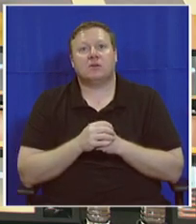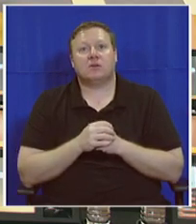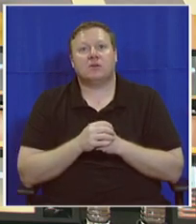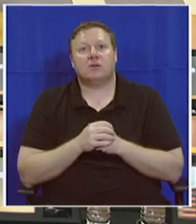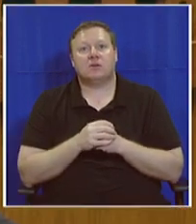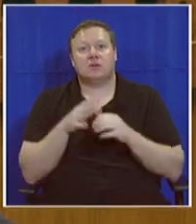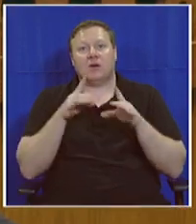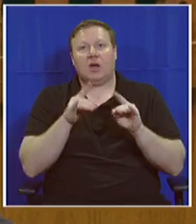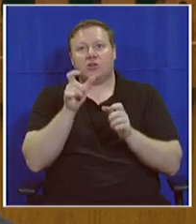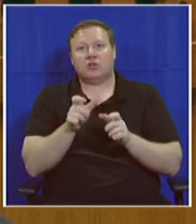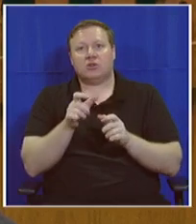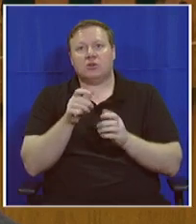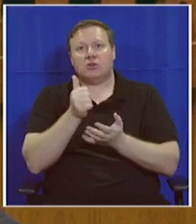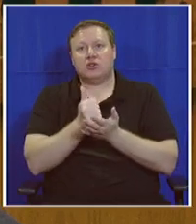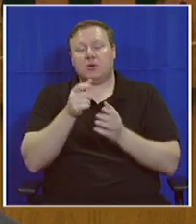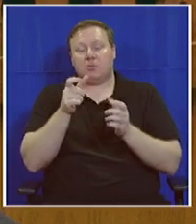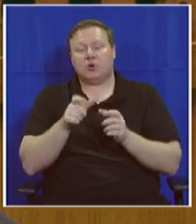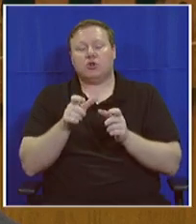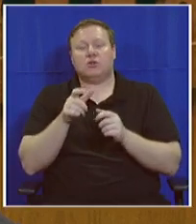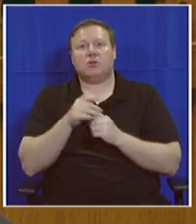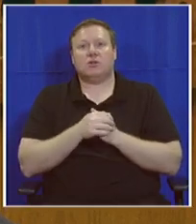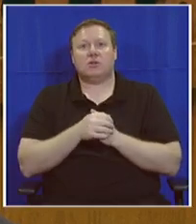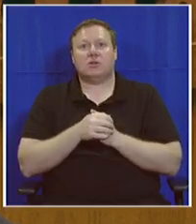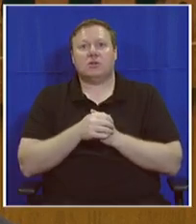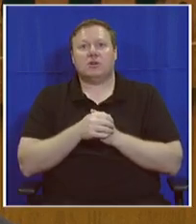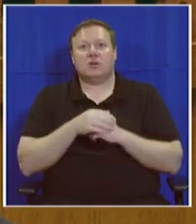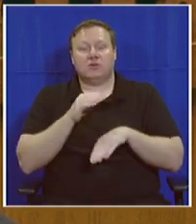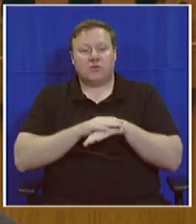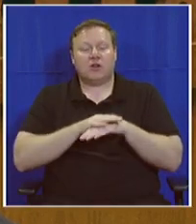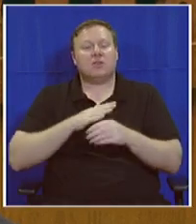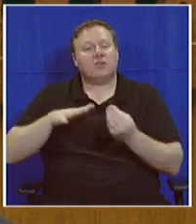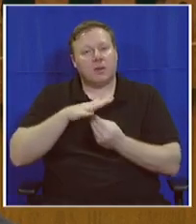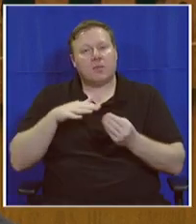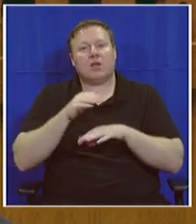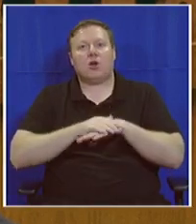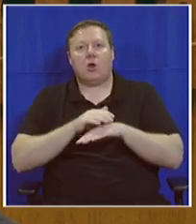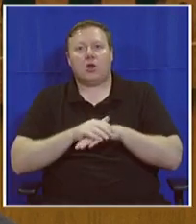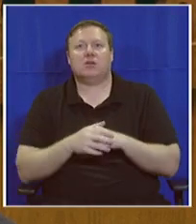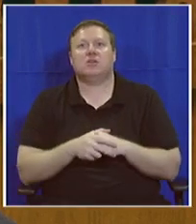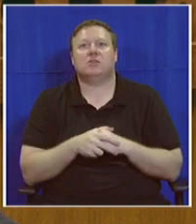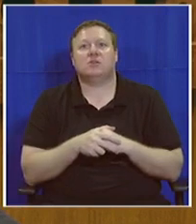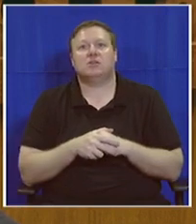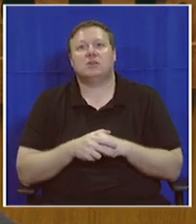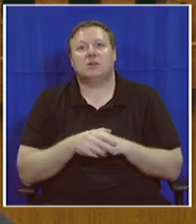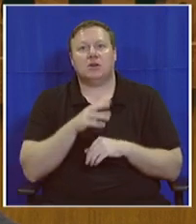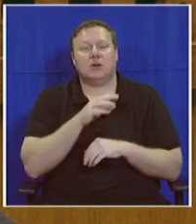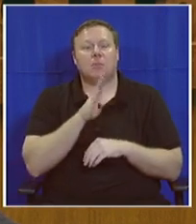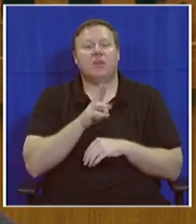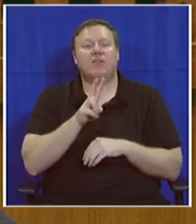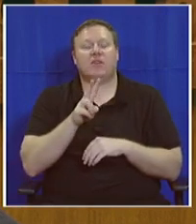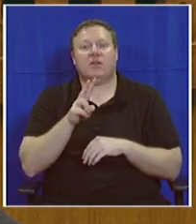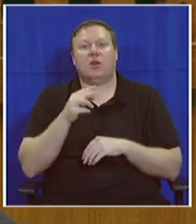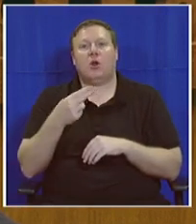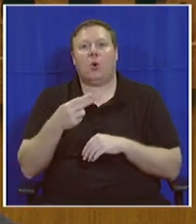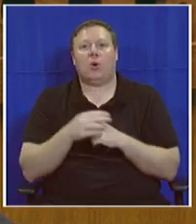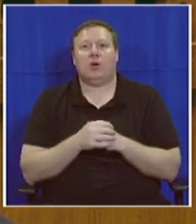House Chairperson, honorable members, colleagues, and friends and family of Bavelile Hlongwa. When we